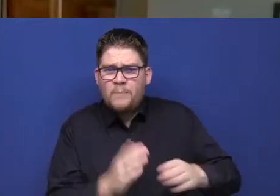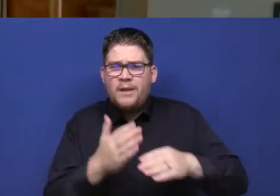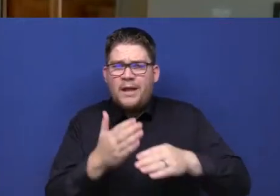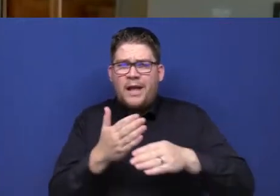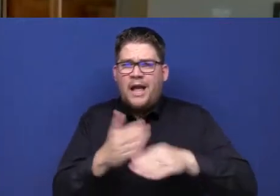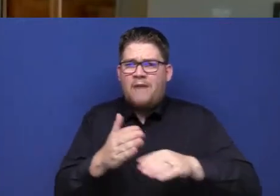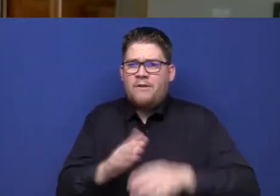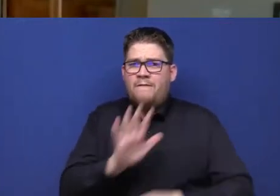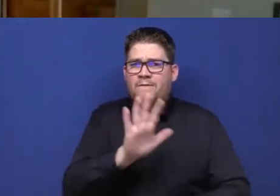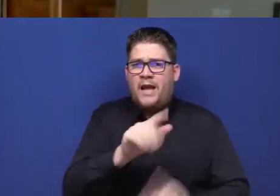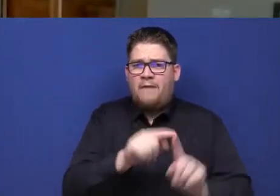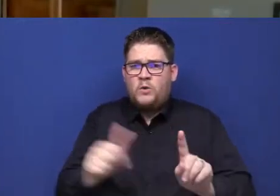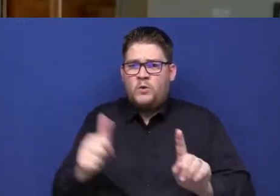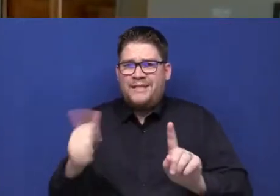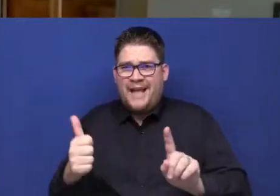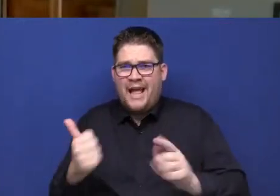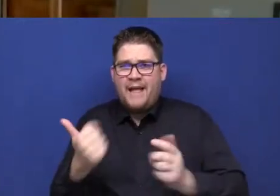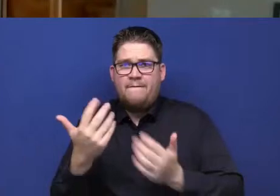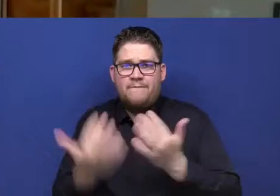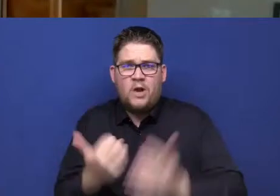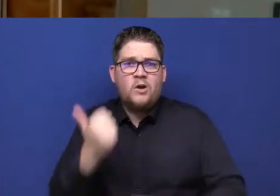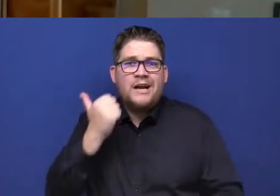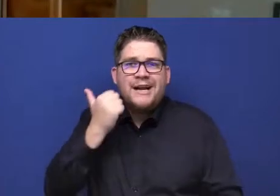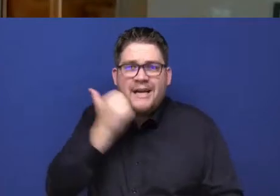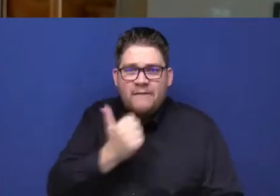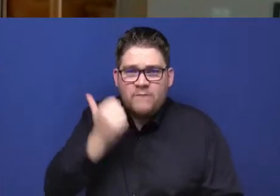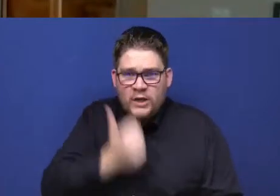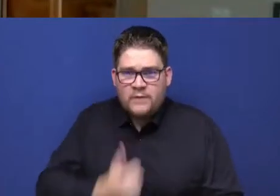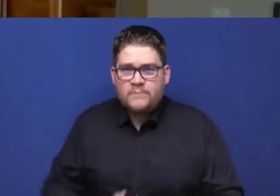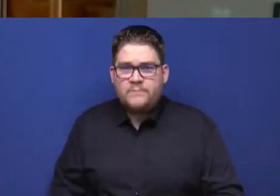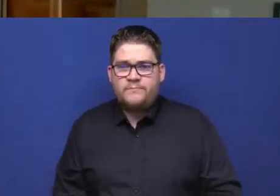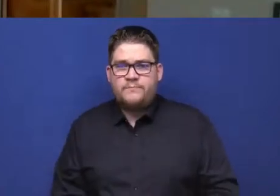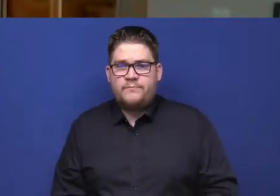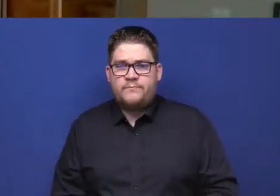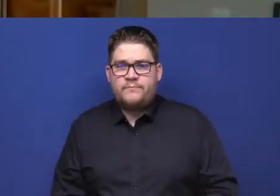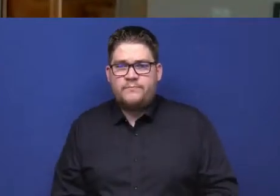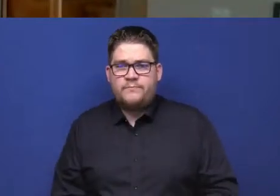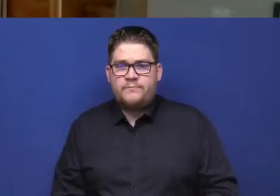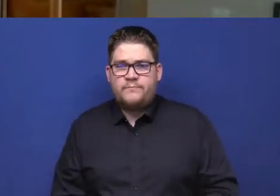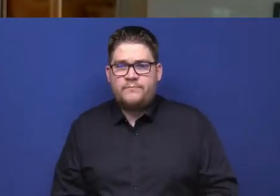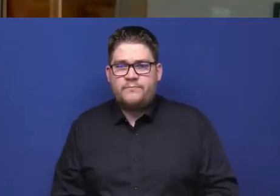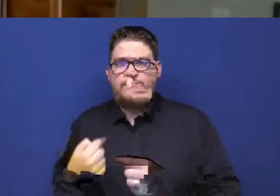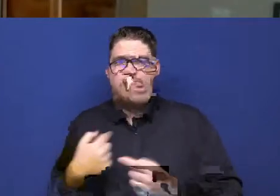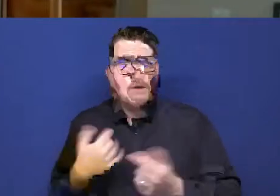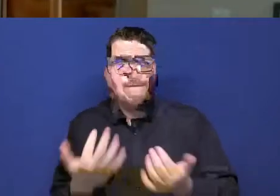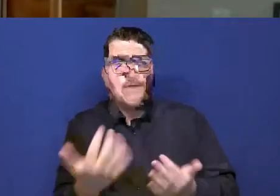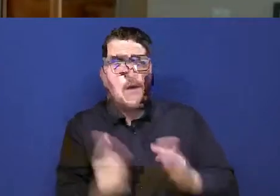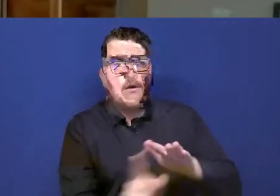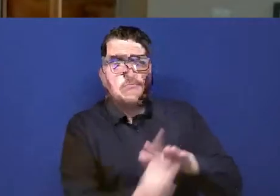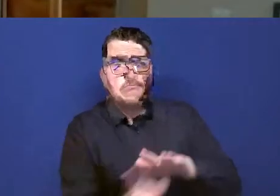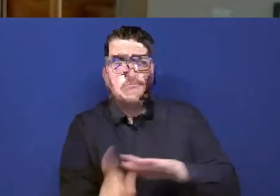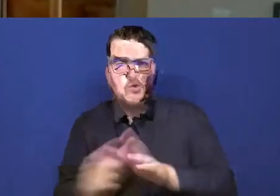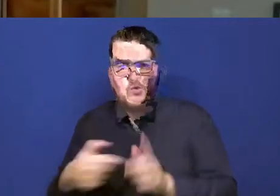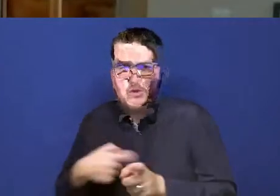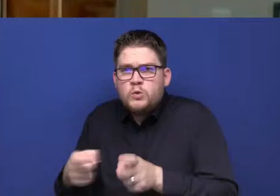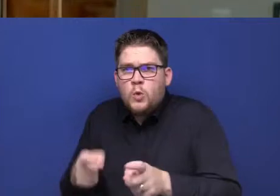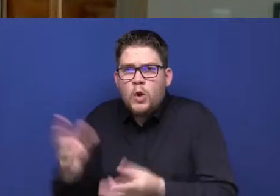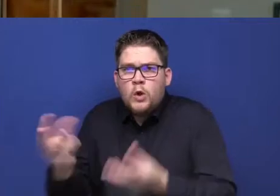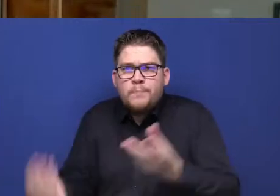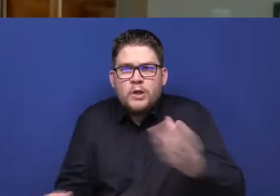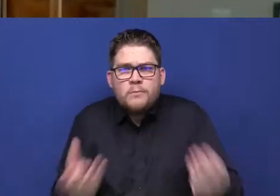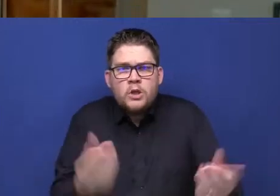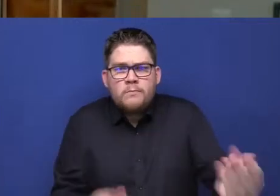had significant growth, which has been a great. So our 10-year average is 1,076 fires and